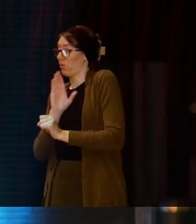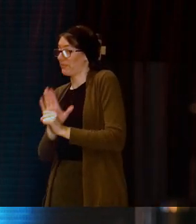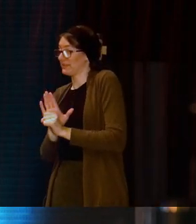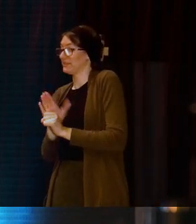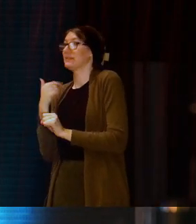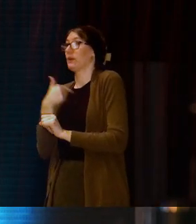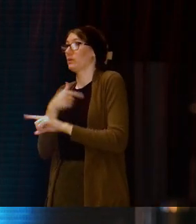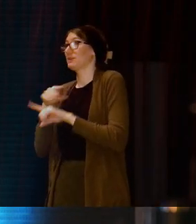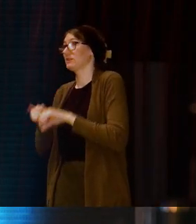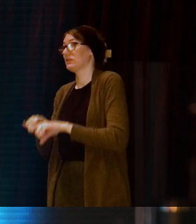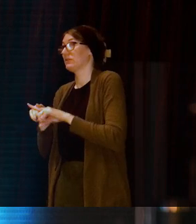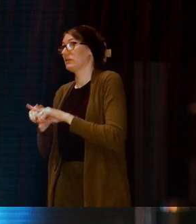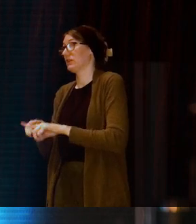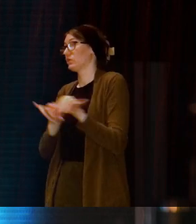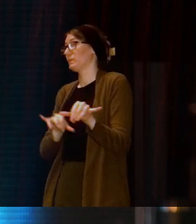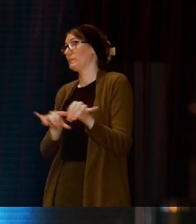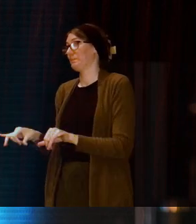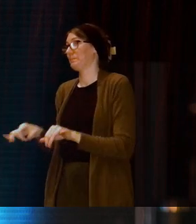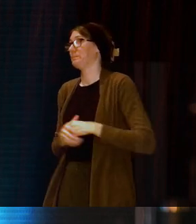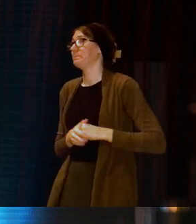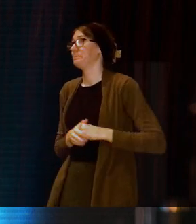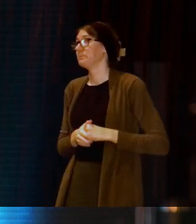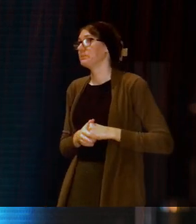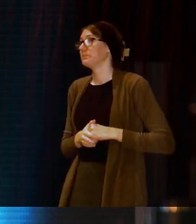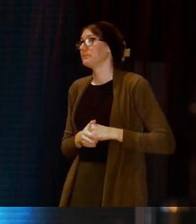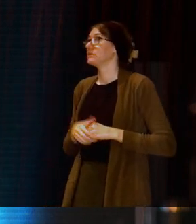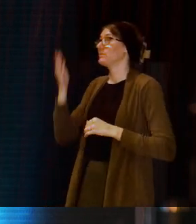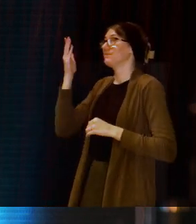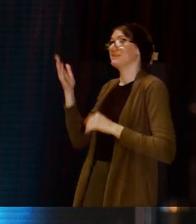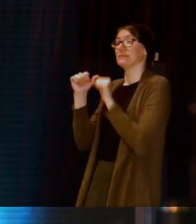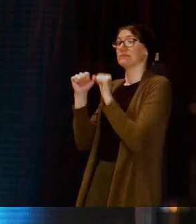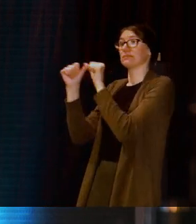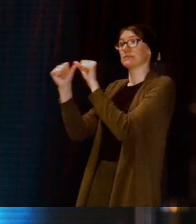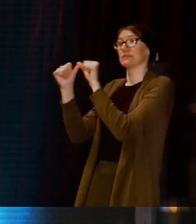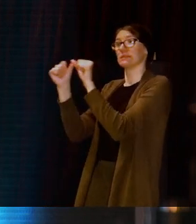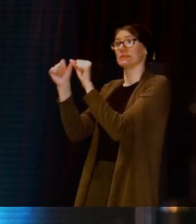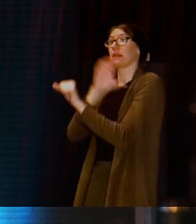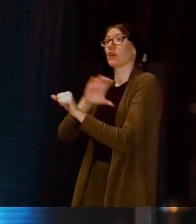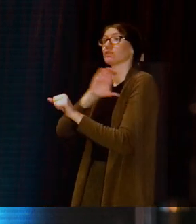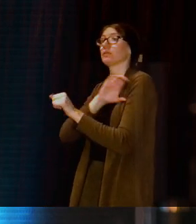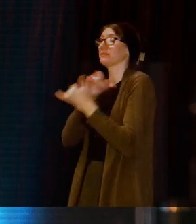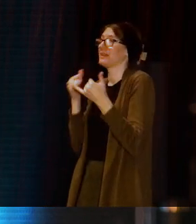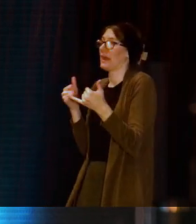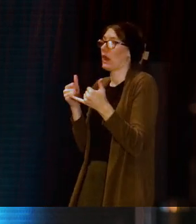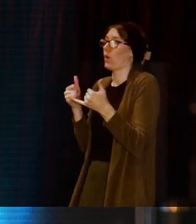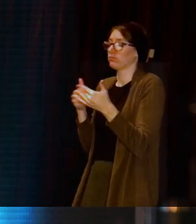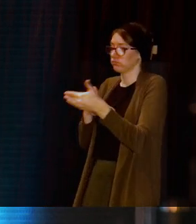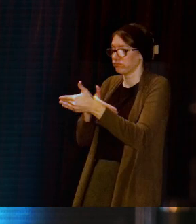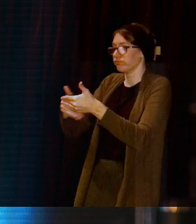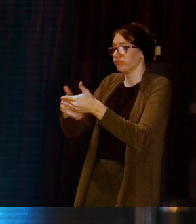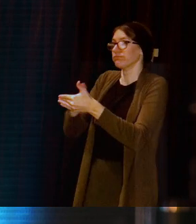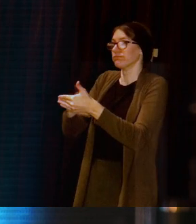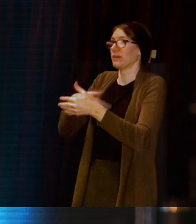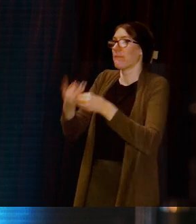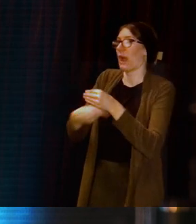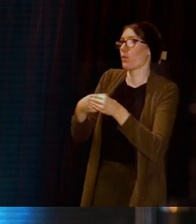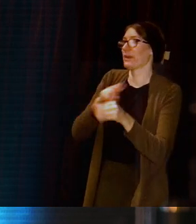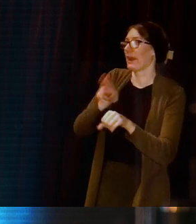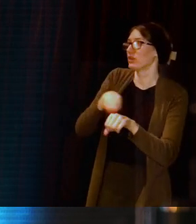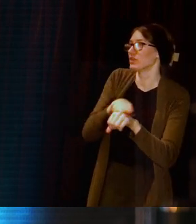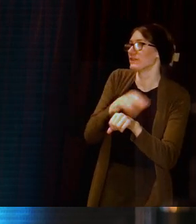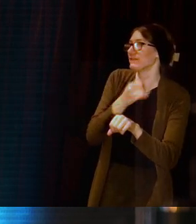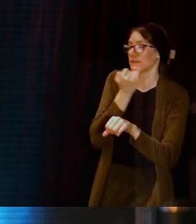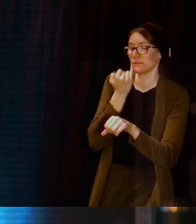we're banking on as well. So he has to be consistent. But in the meantime, regarding the nation of Israel, there's a